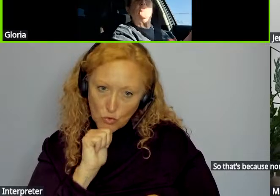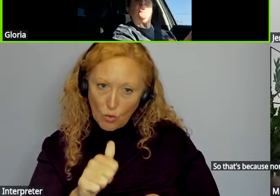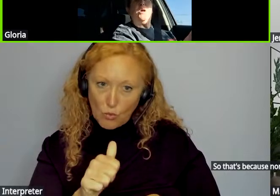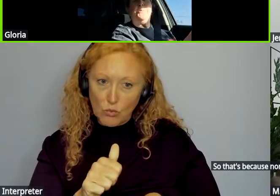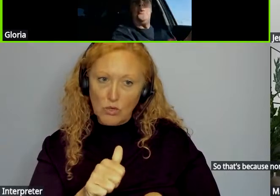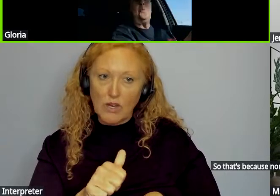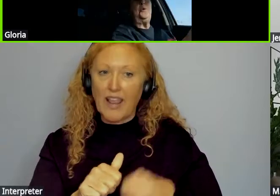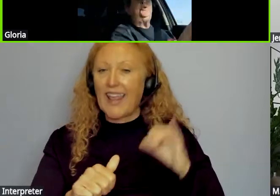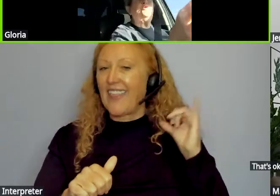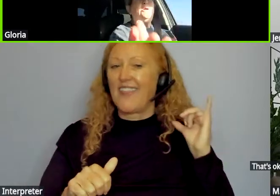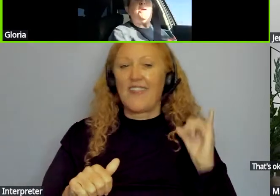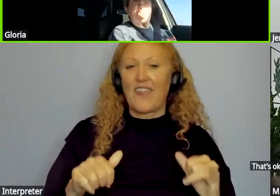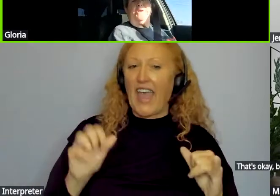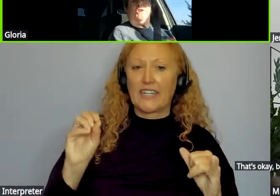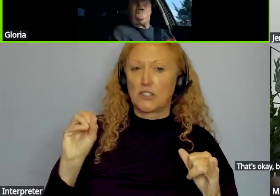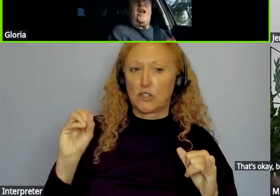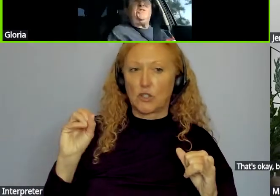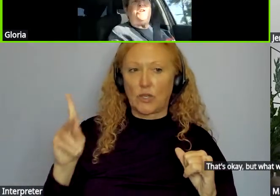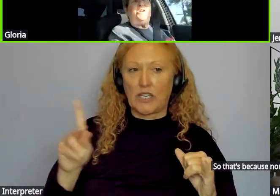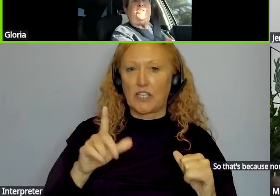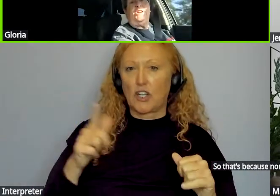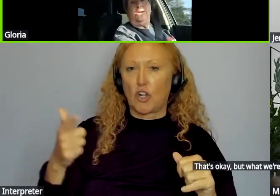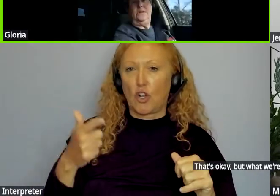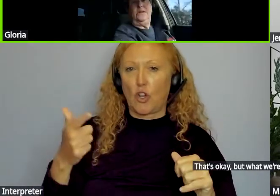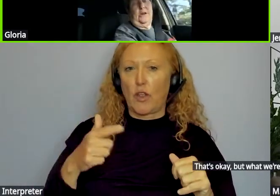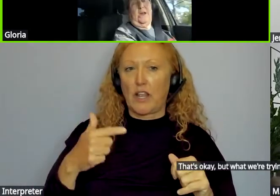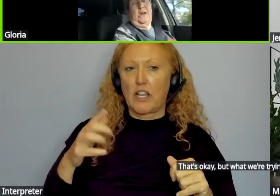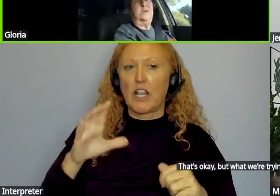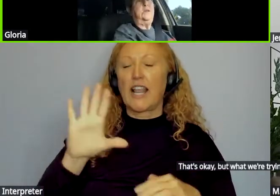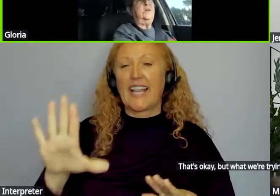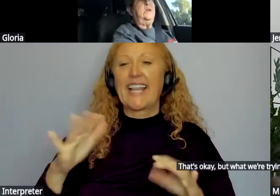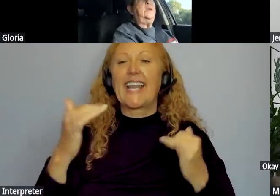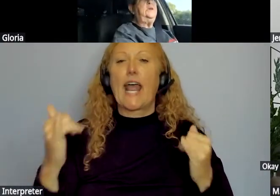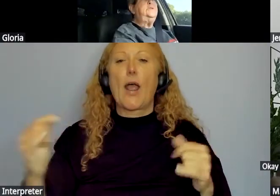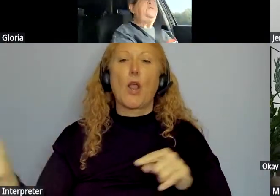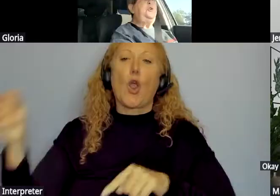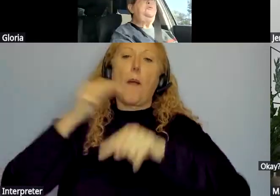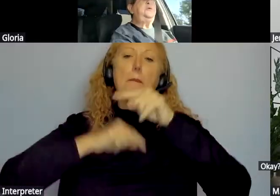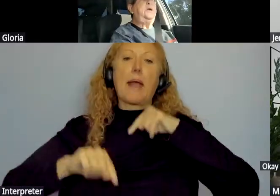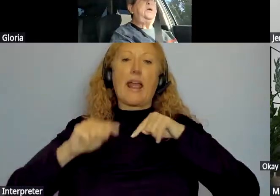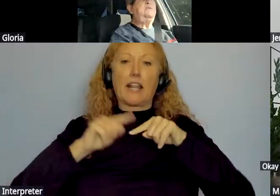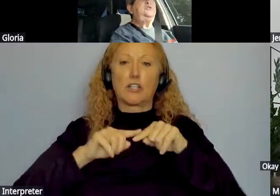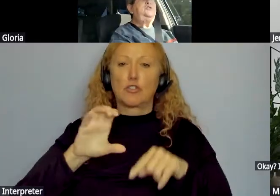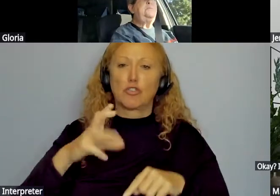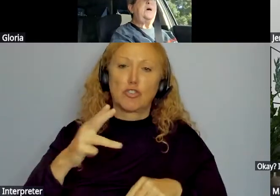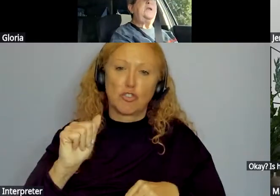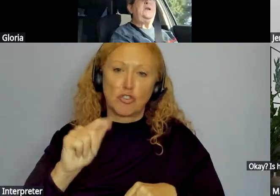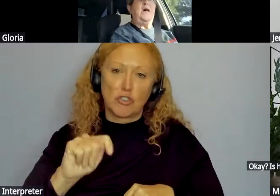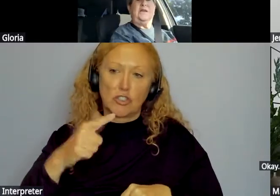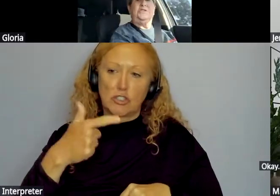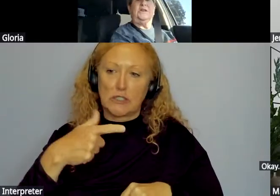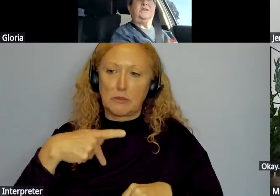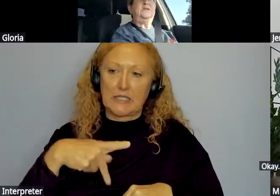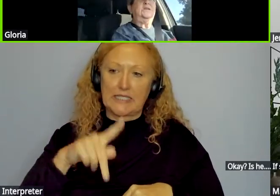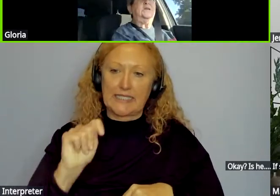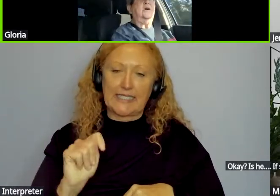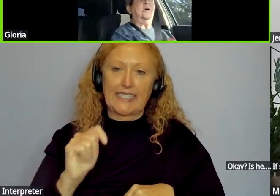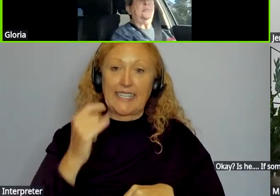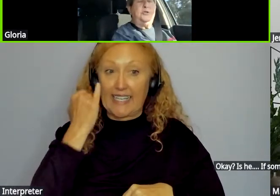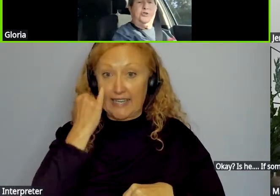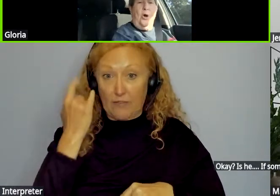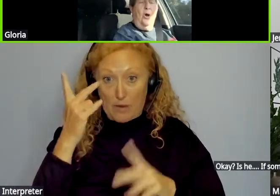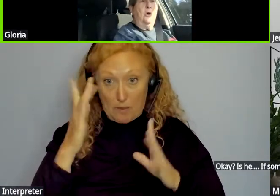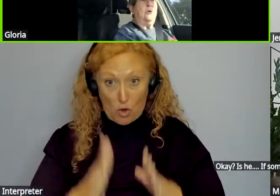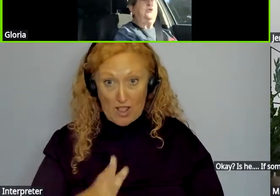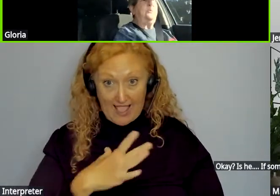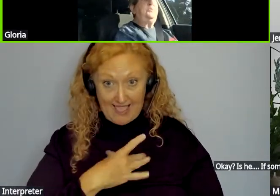That's Yeah. okay. But what we're trying to get back to Chat GPT, okay, is Okay. if somebody likes it or